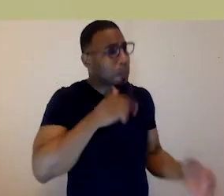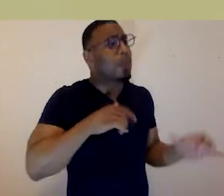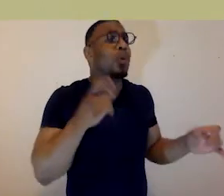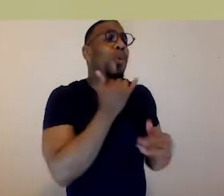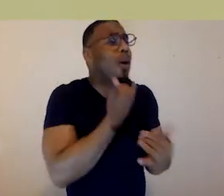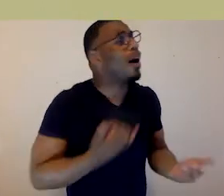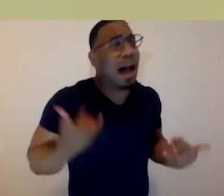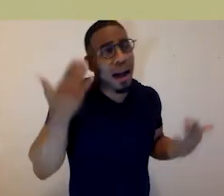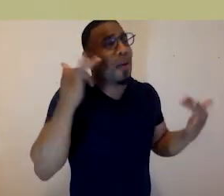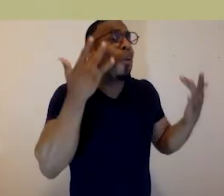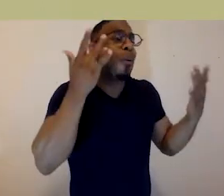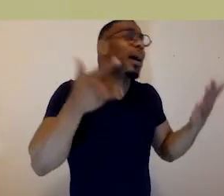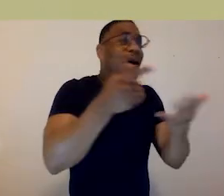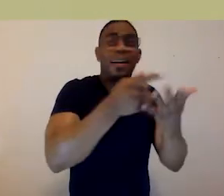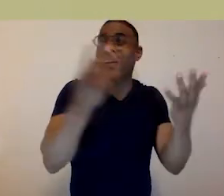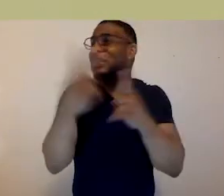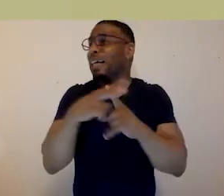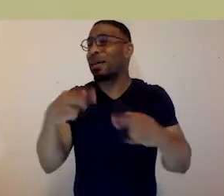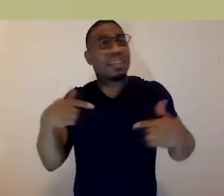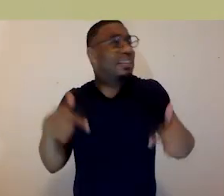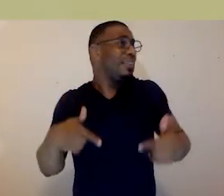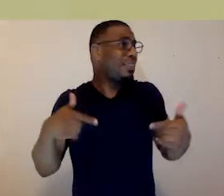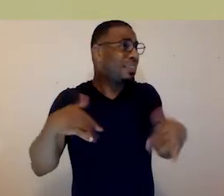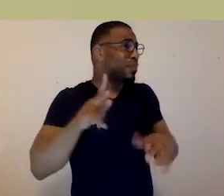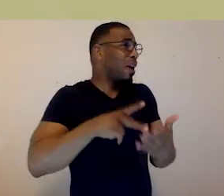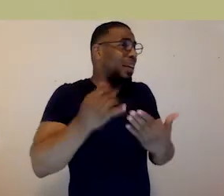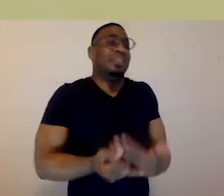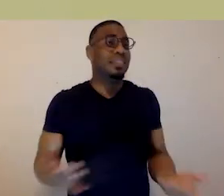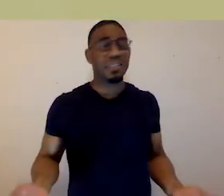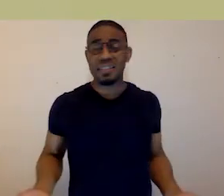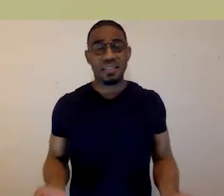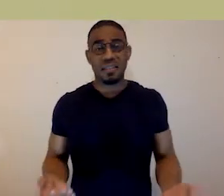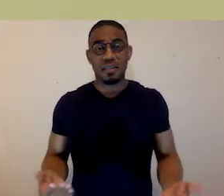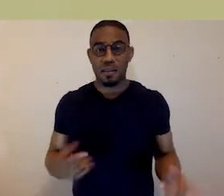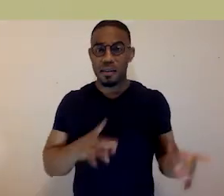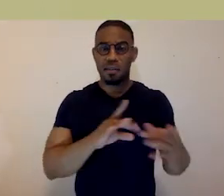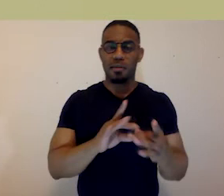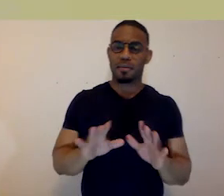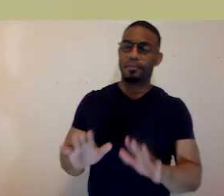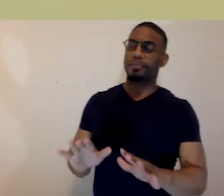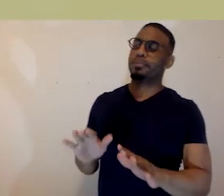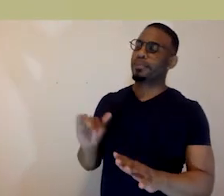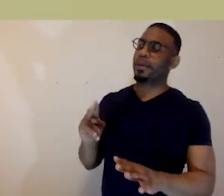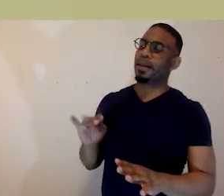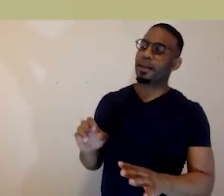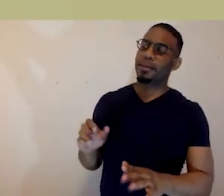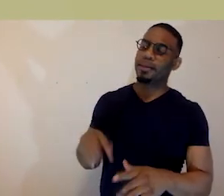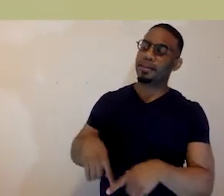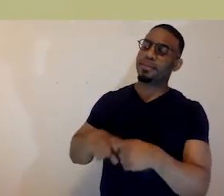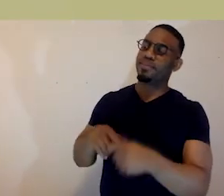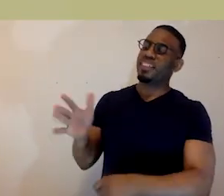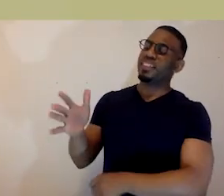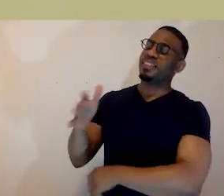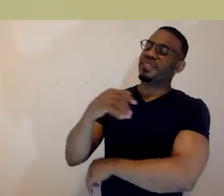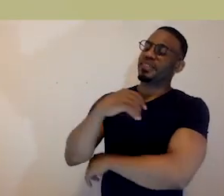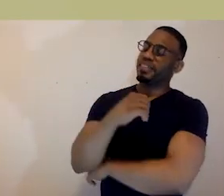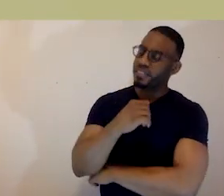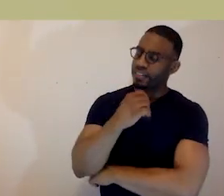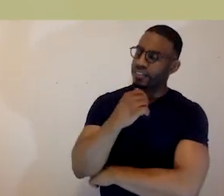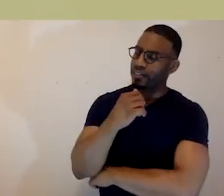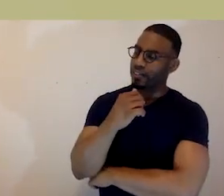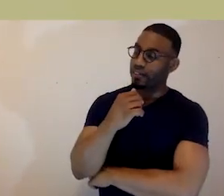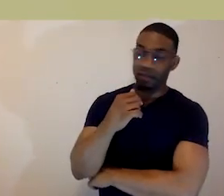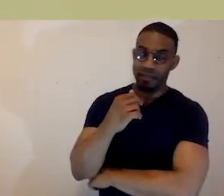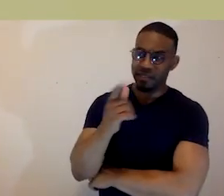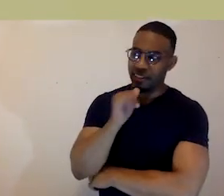it wrong. I don't know why y'all assigned me to be on this project. And he said, Angie, stop it.